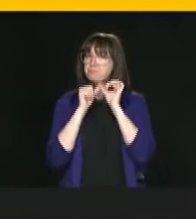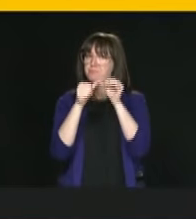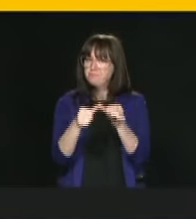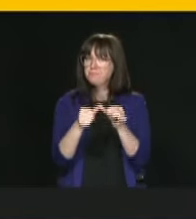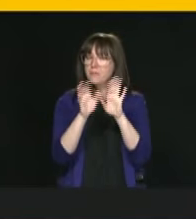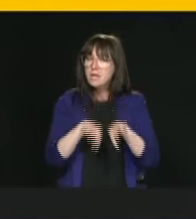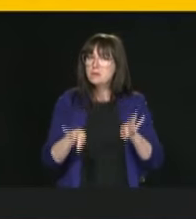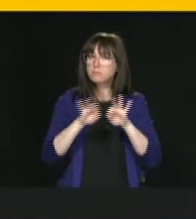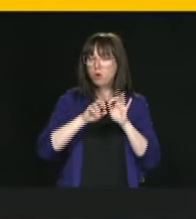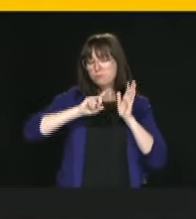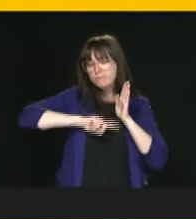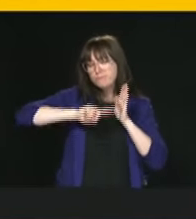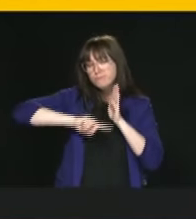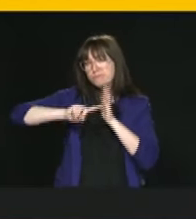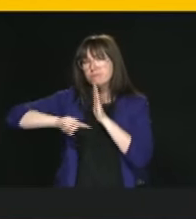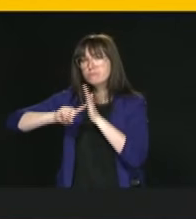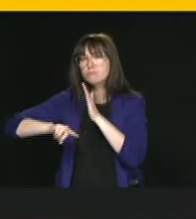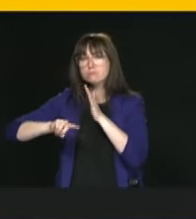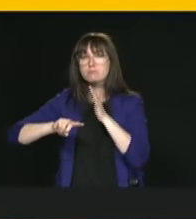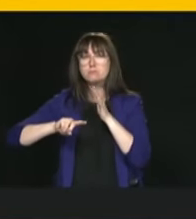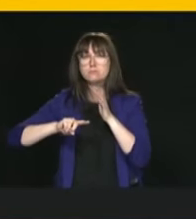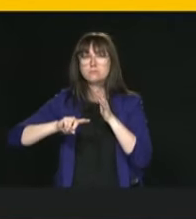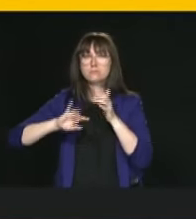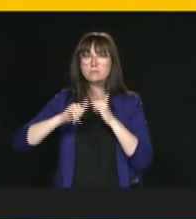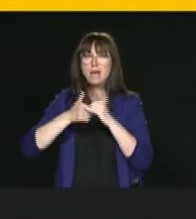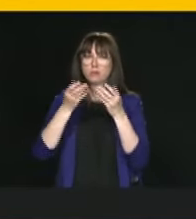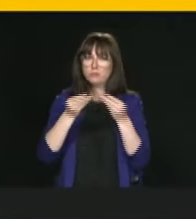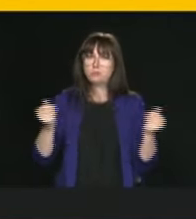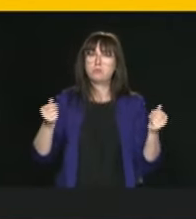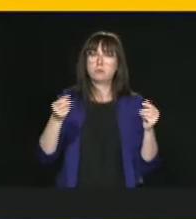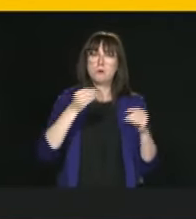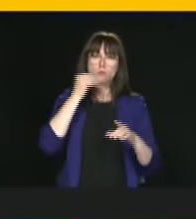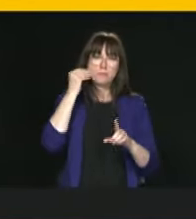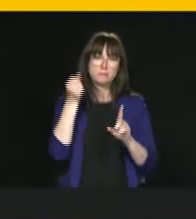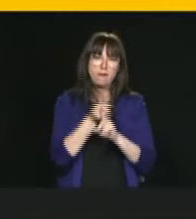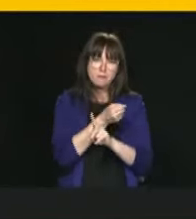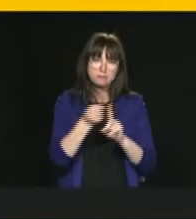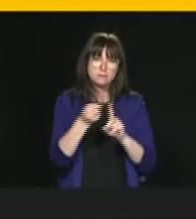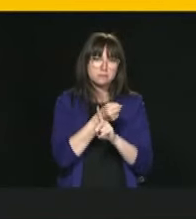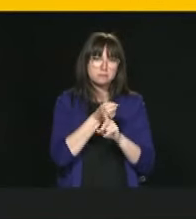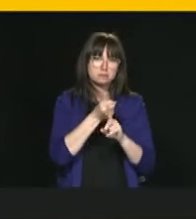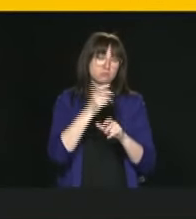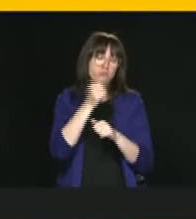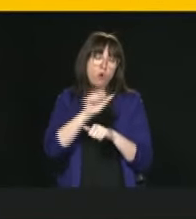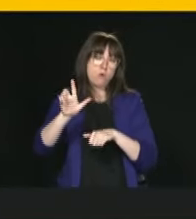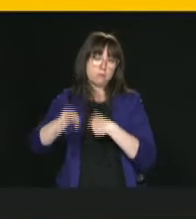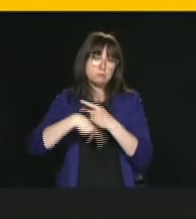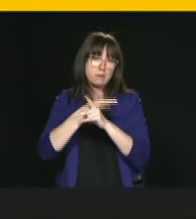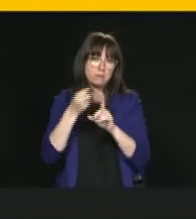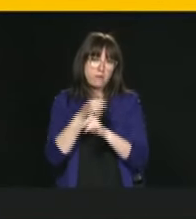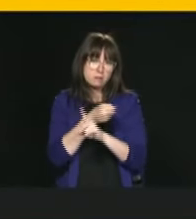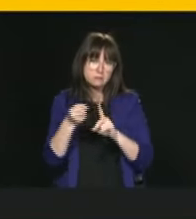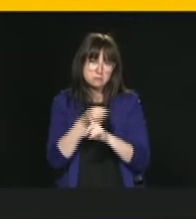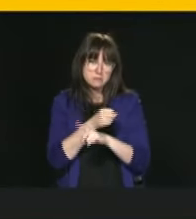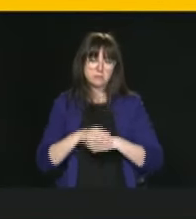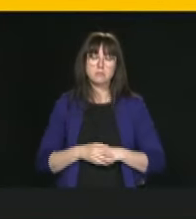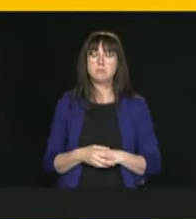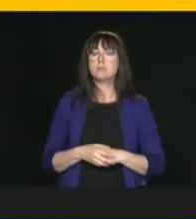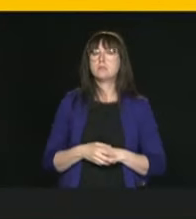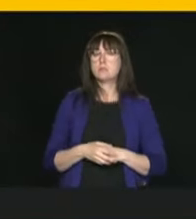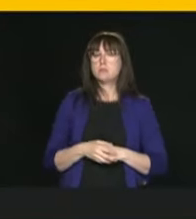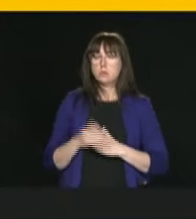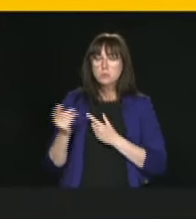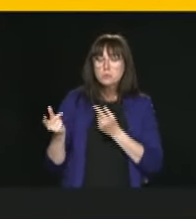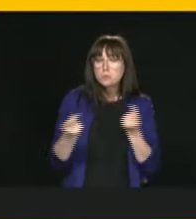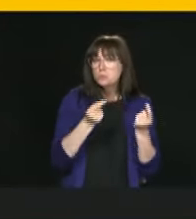work to counter domestic violence and gender-based violence. We continue to work